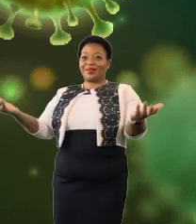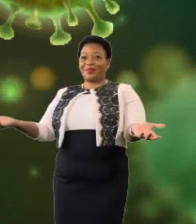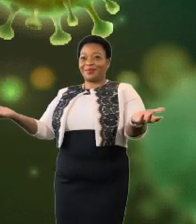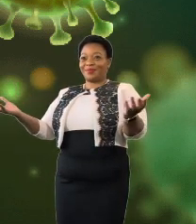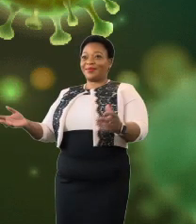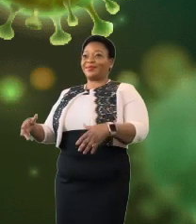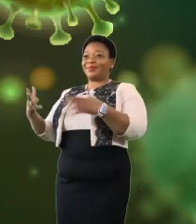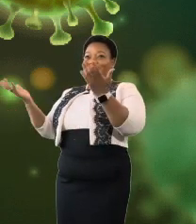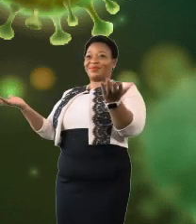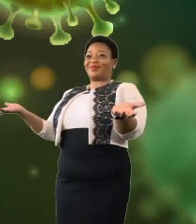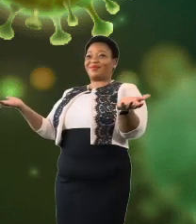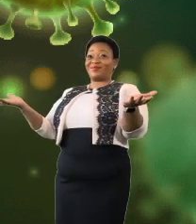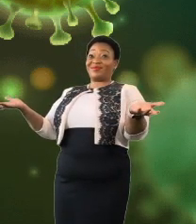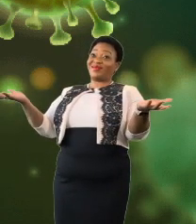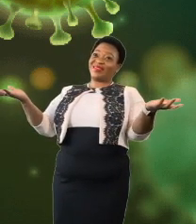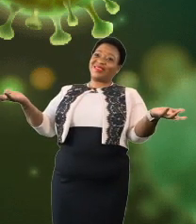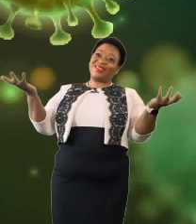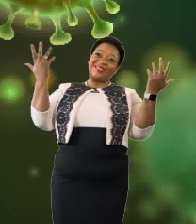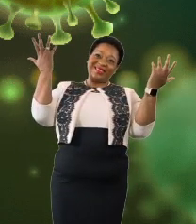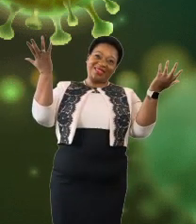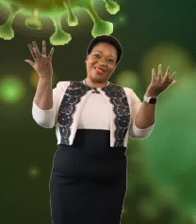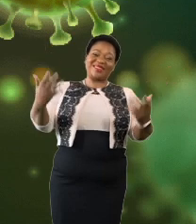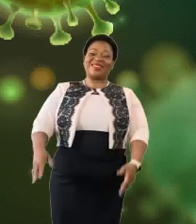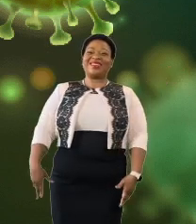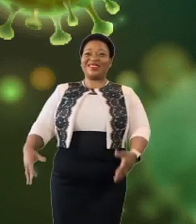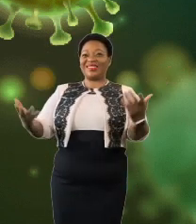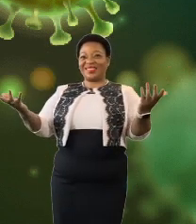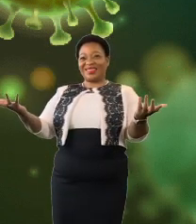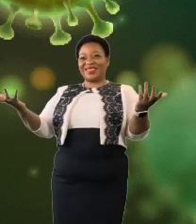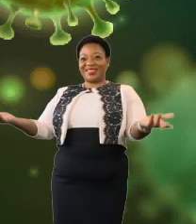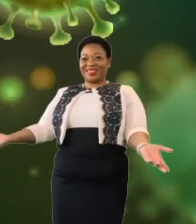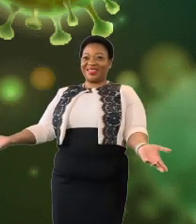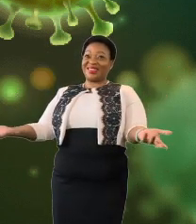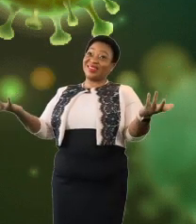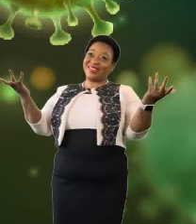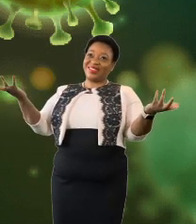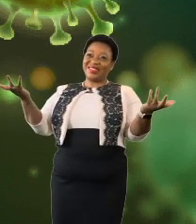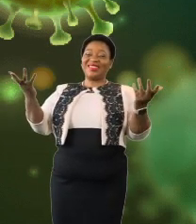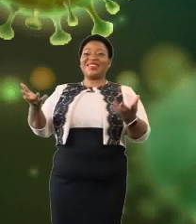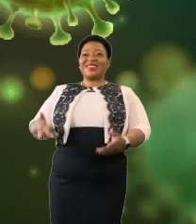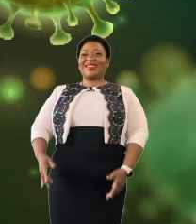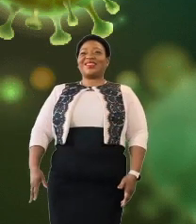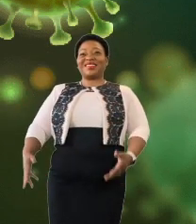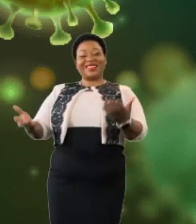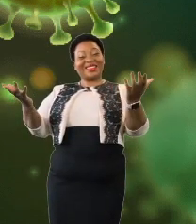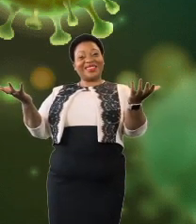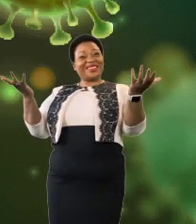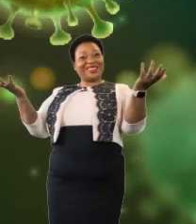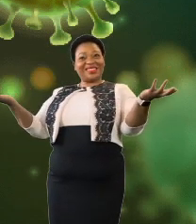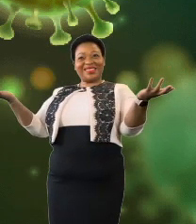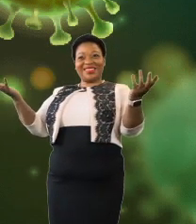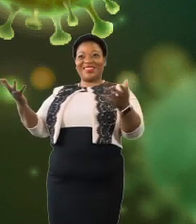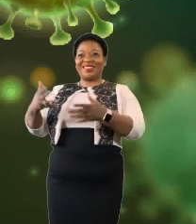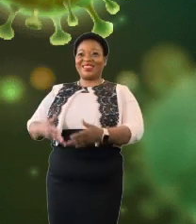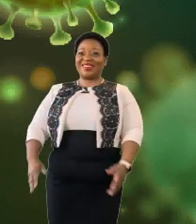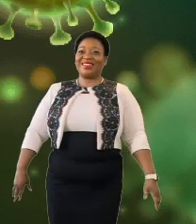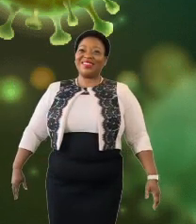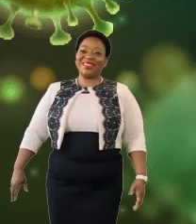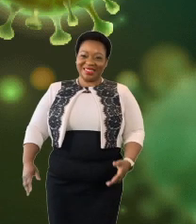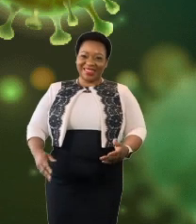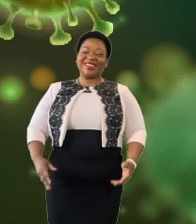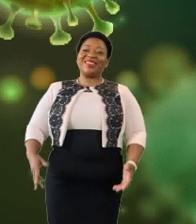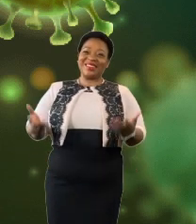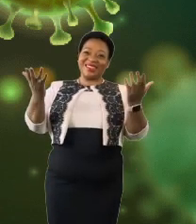online. In events where the work stream doesn't have any result or expected outcomes, we would